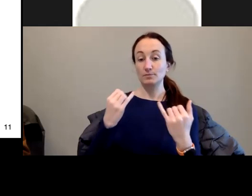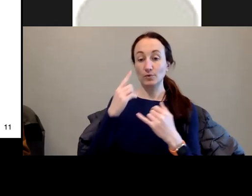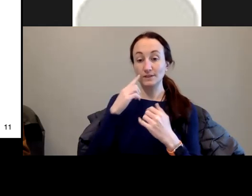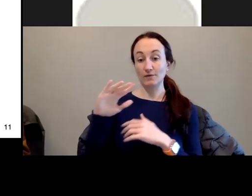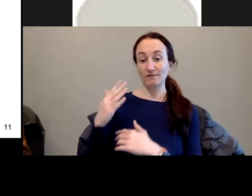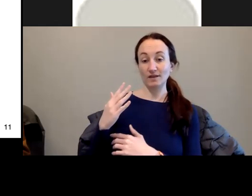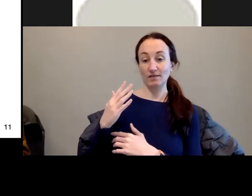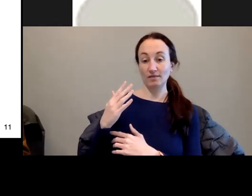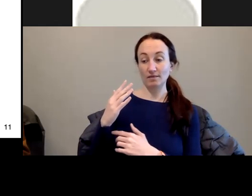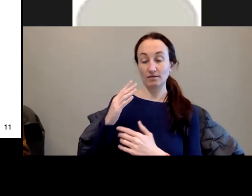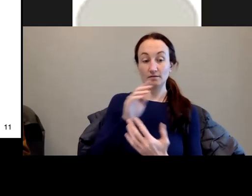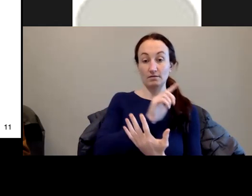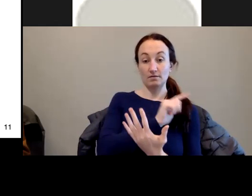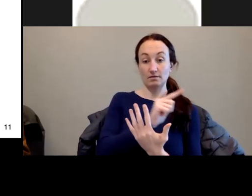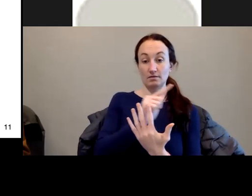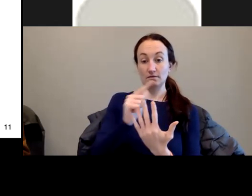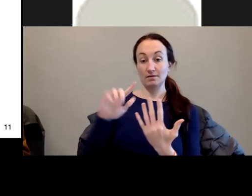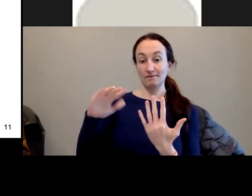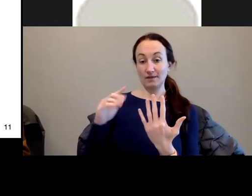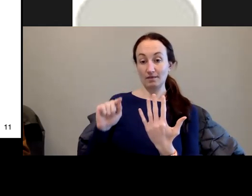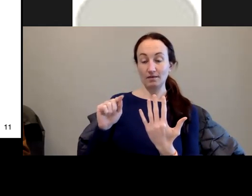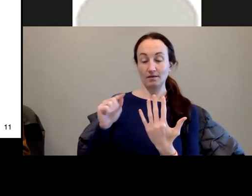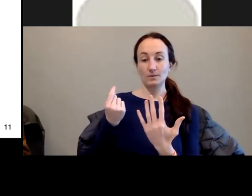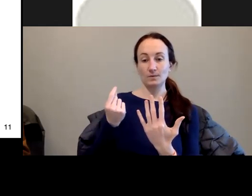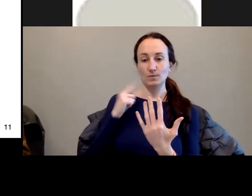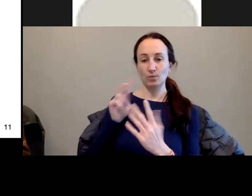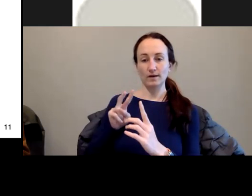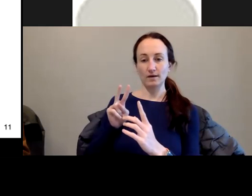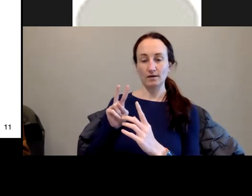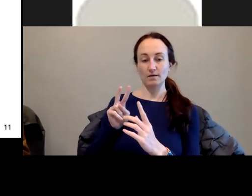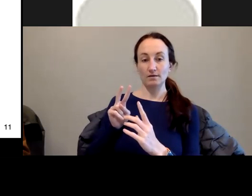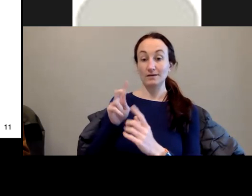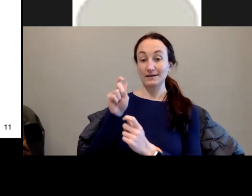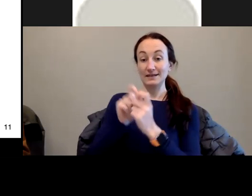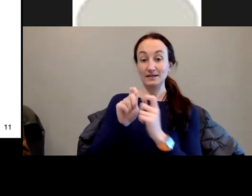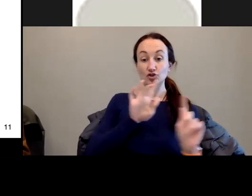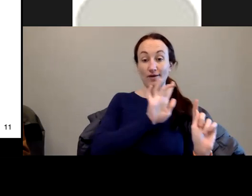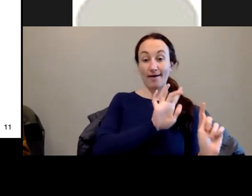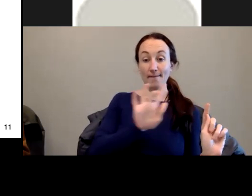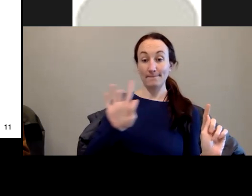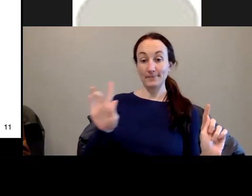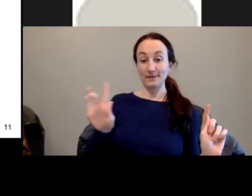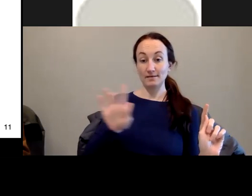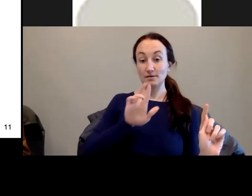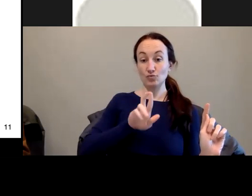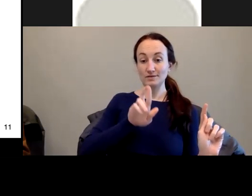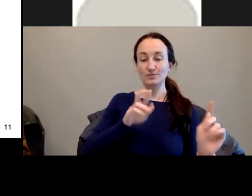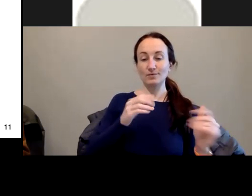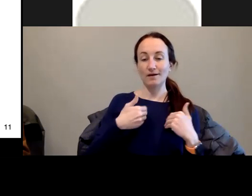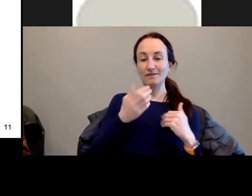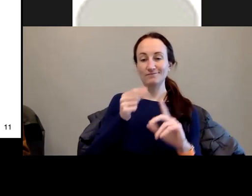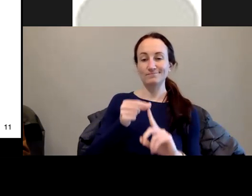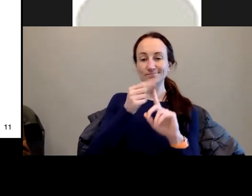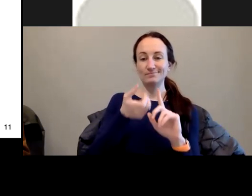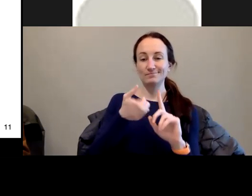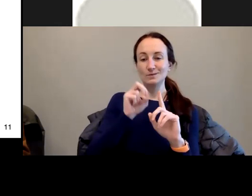5th residue, right? We apply this. So each empty residue, it has a special is a